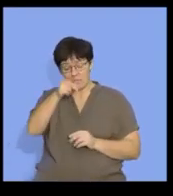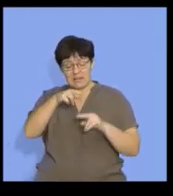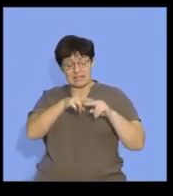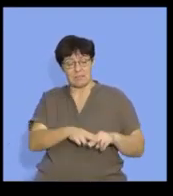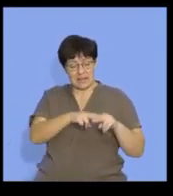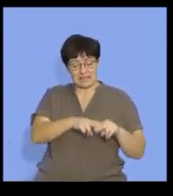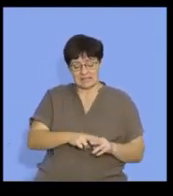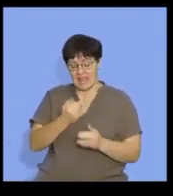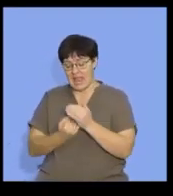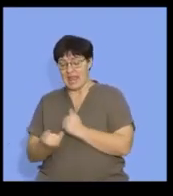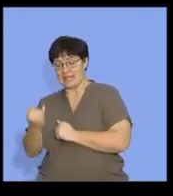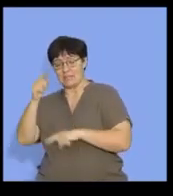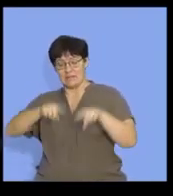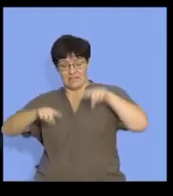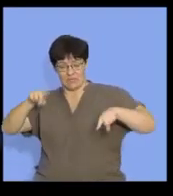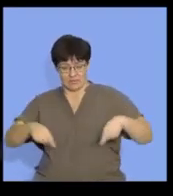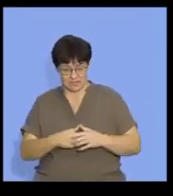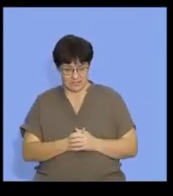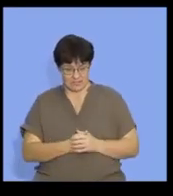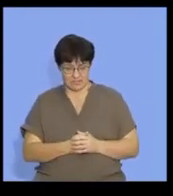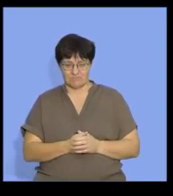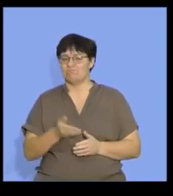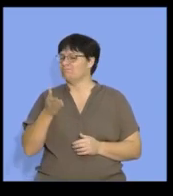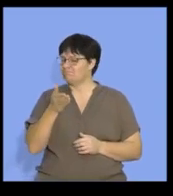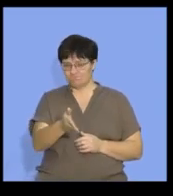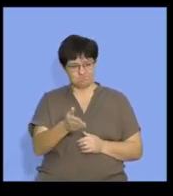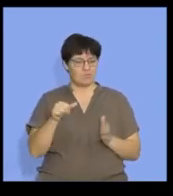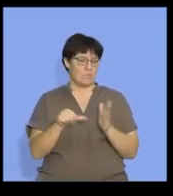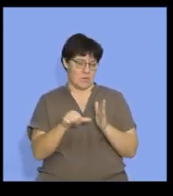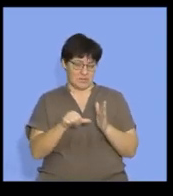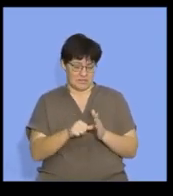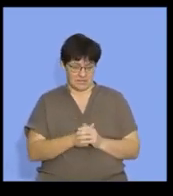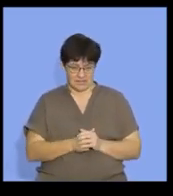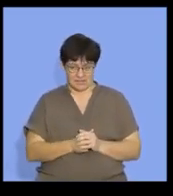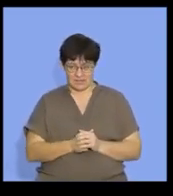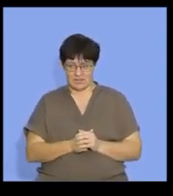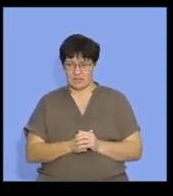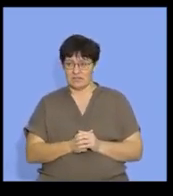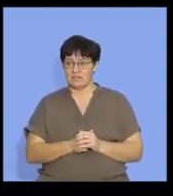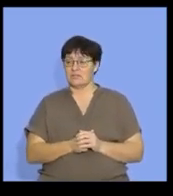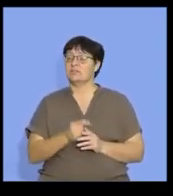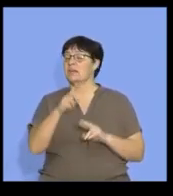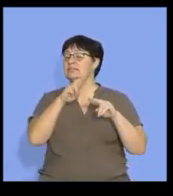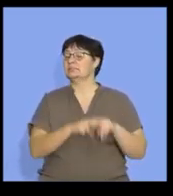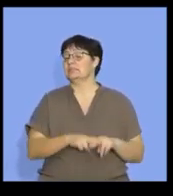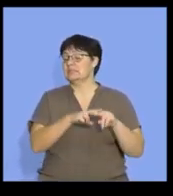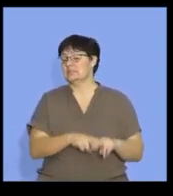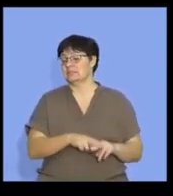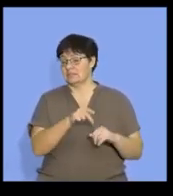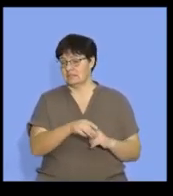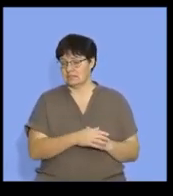a dependent and independent variable, right, is going to be quite important. Now, the first